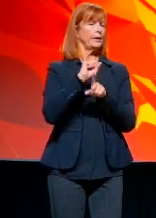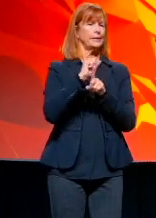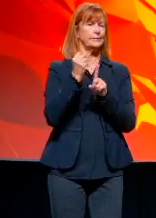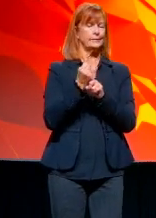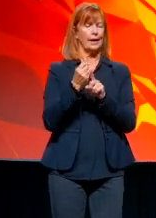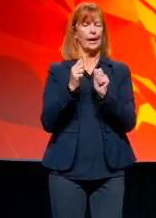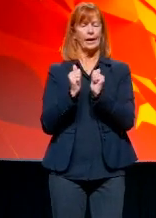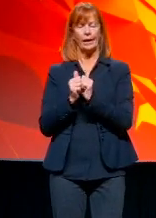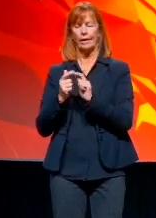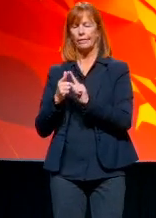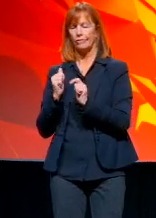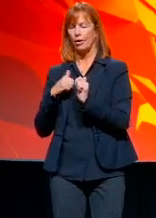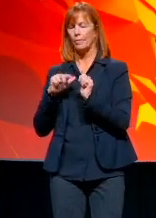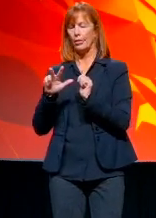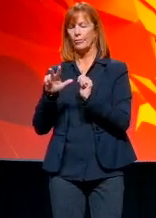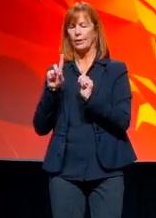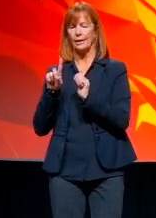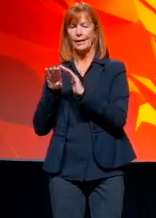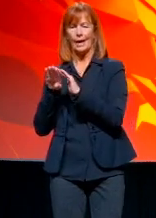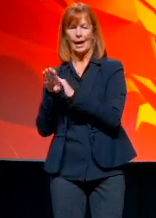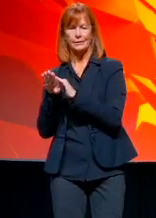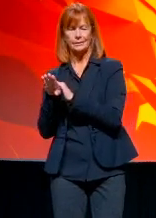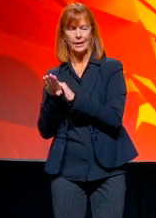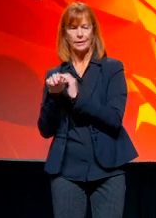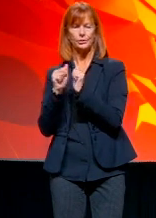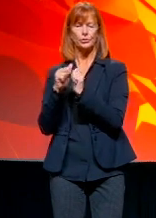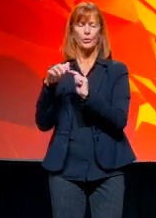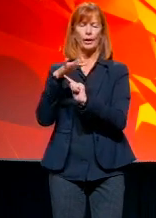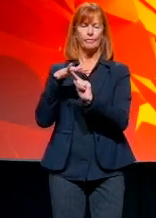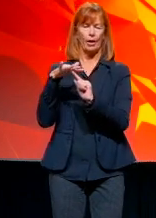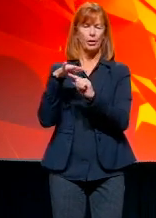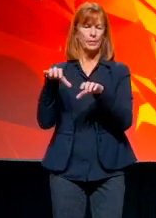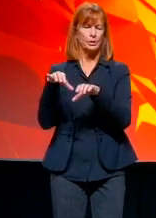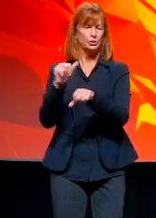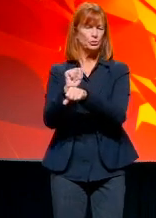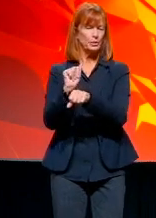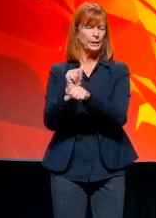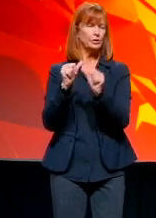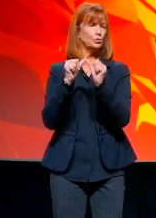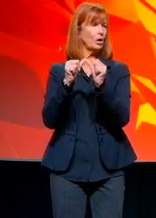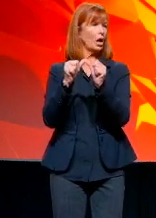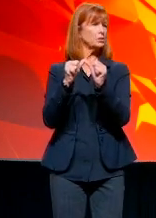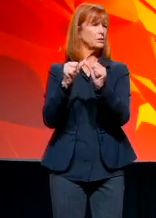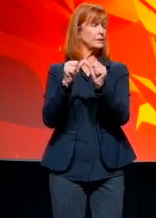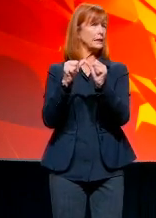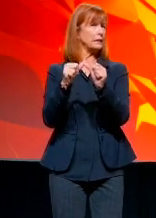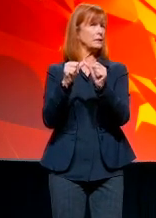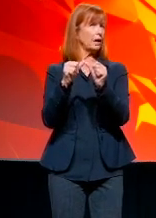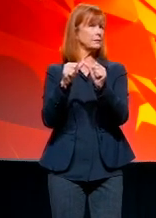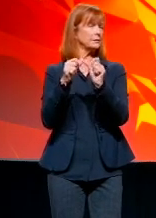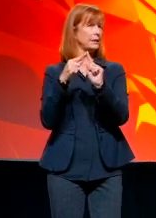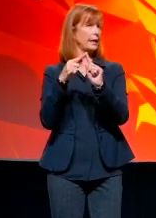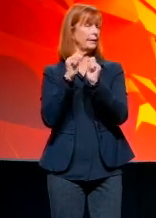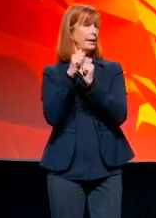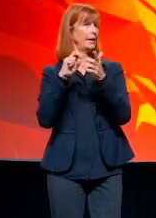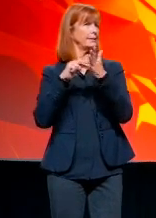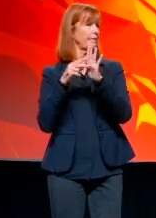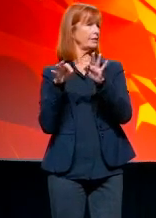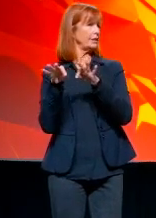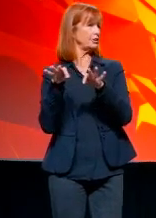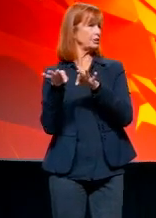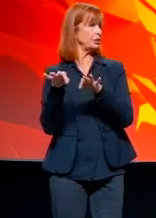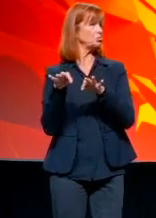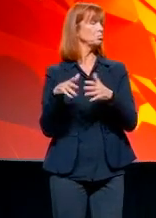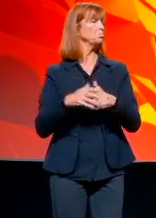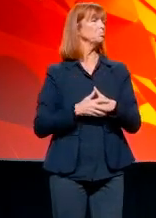from the 3D assets to environment building to task specification and task definition. So just to show